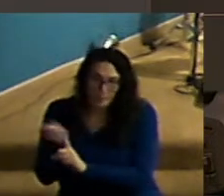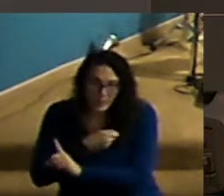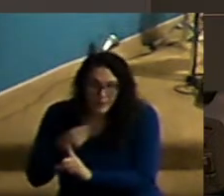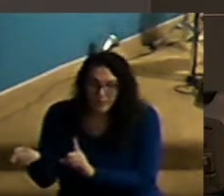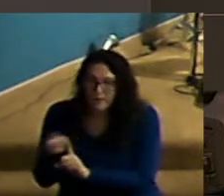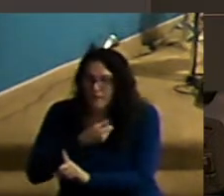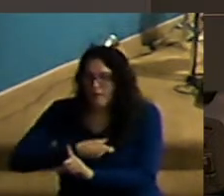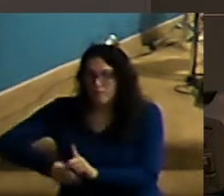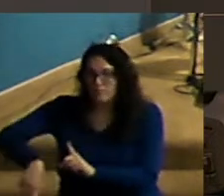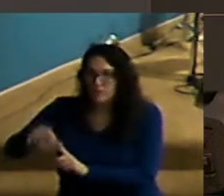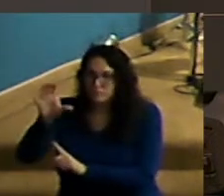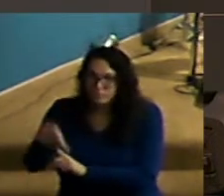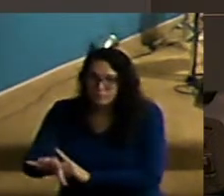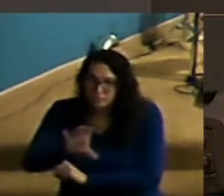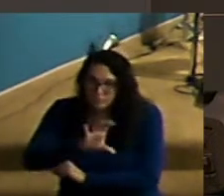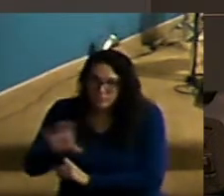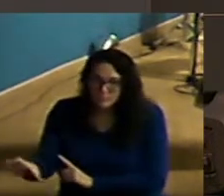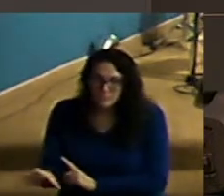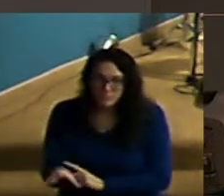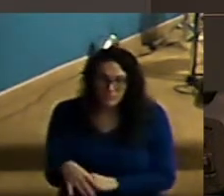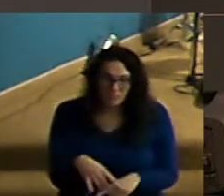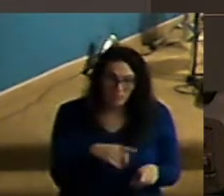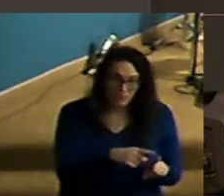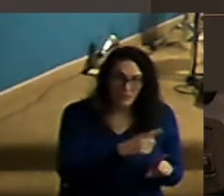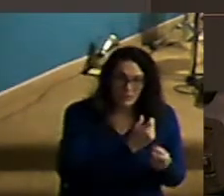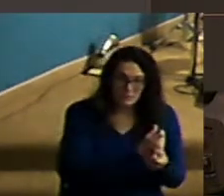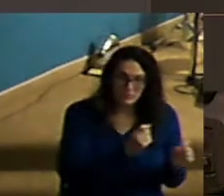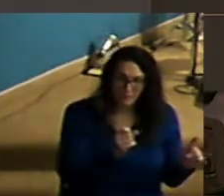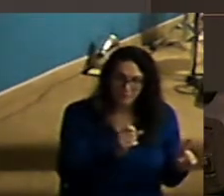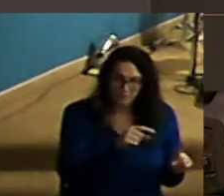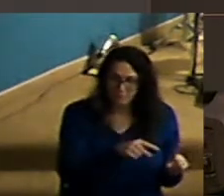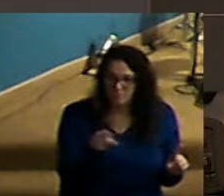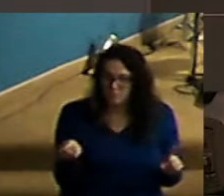lions. But Jesus endured the cross